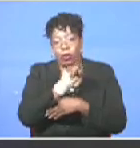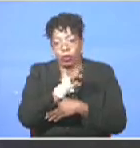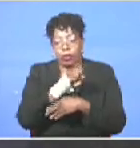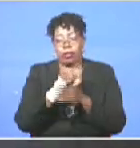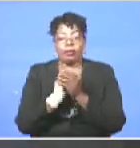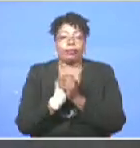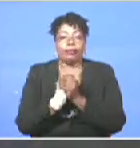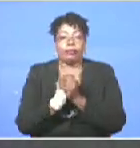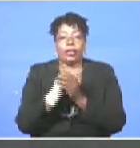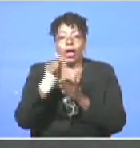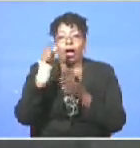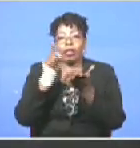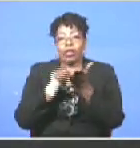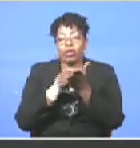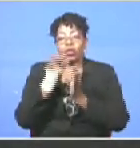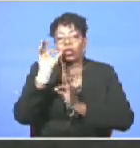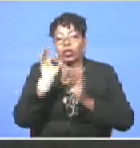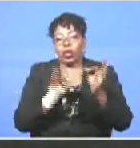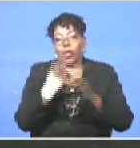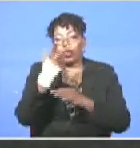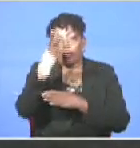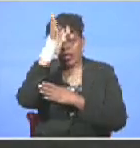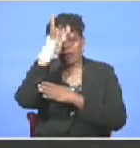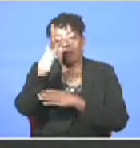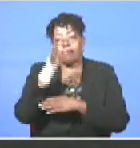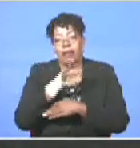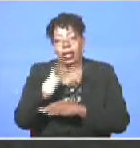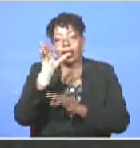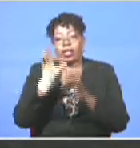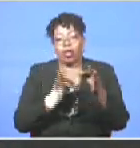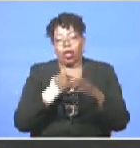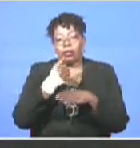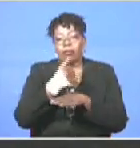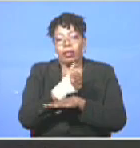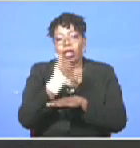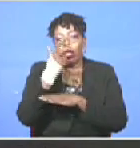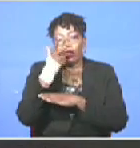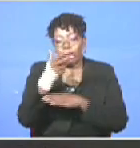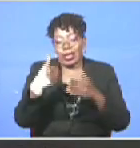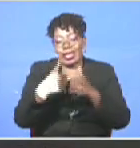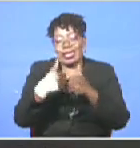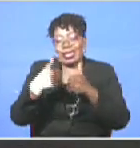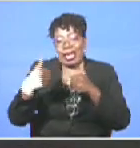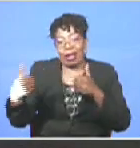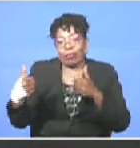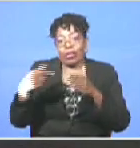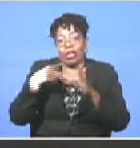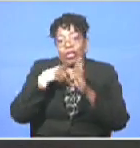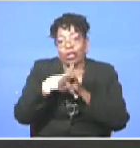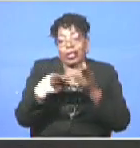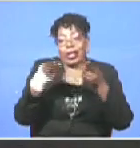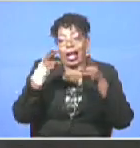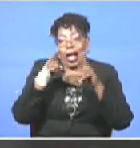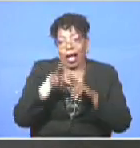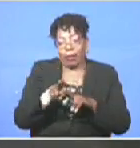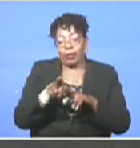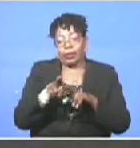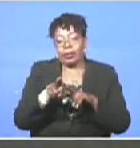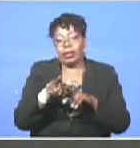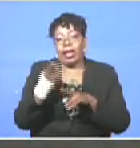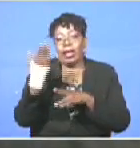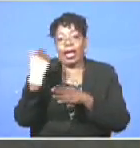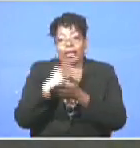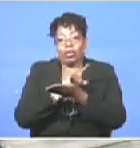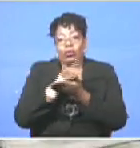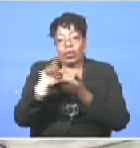Well, on to other news now from the courts, where three men faced a magistrate charged with three separate murders, which took place in the Capitol